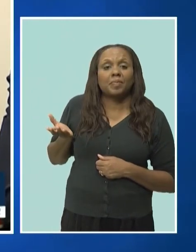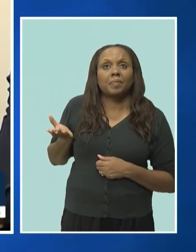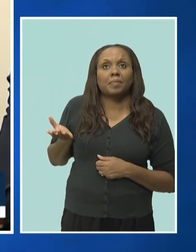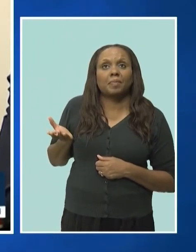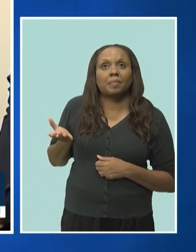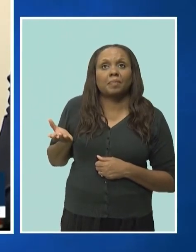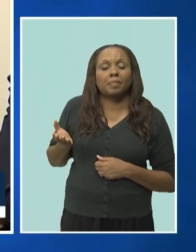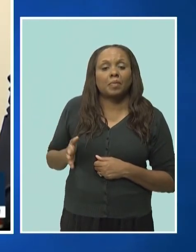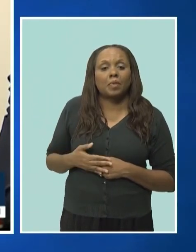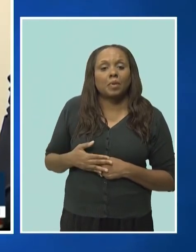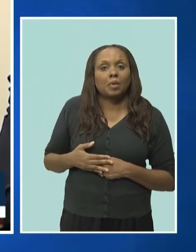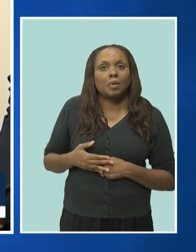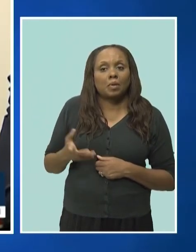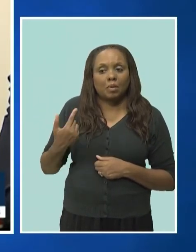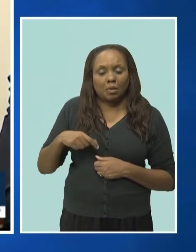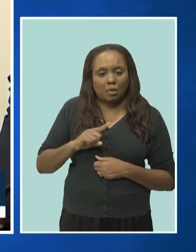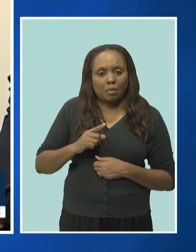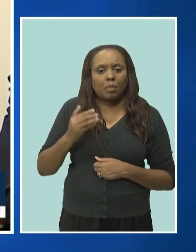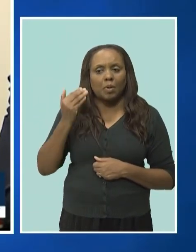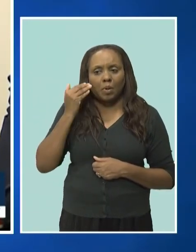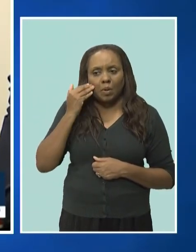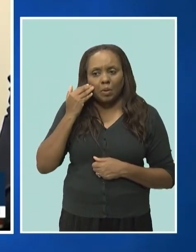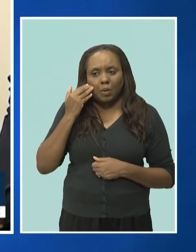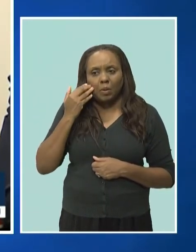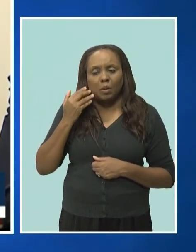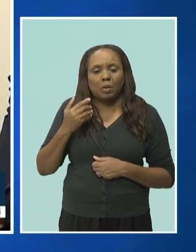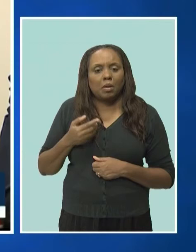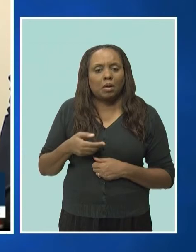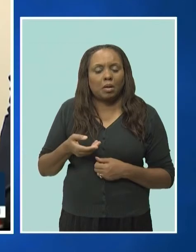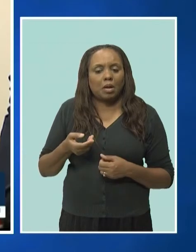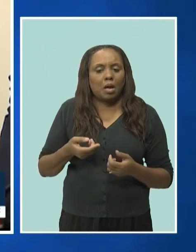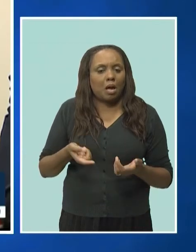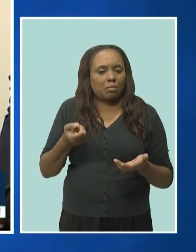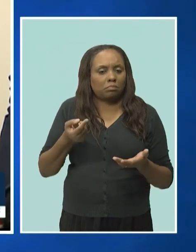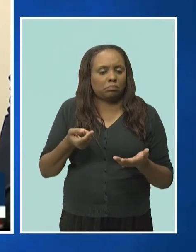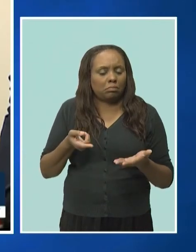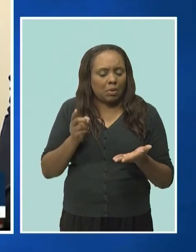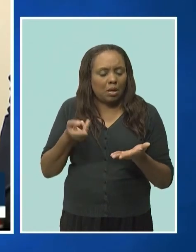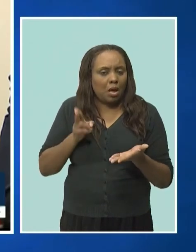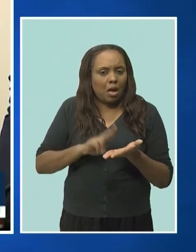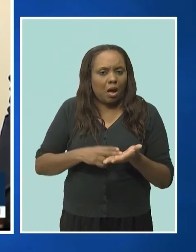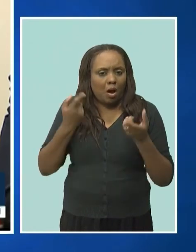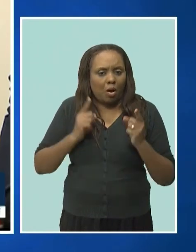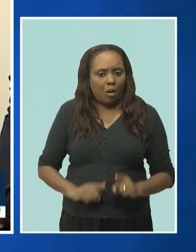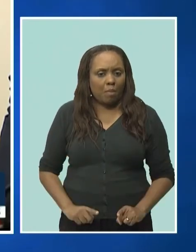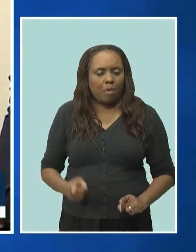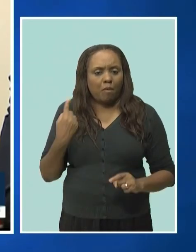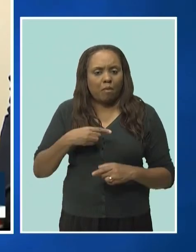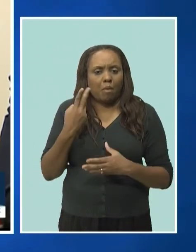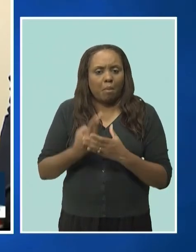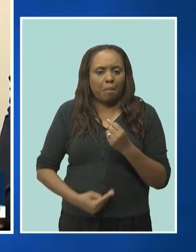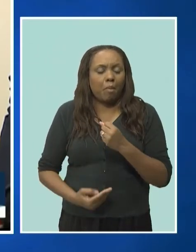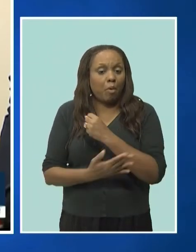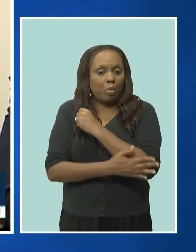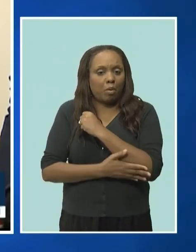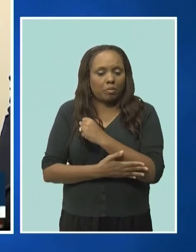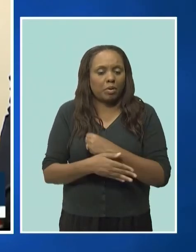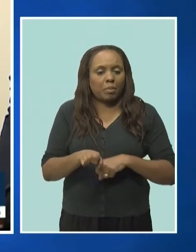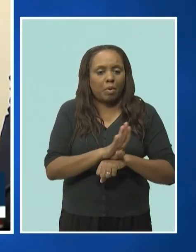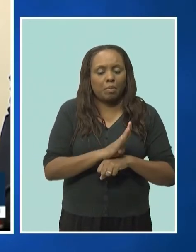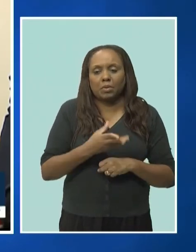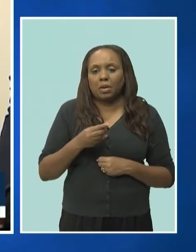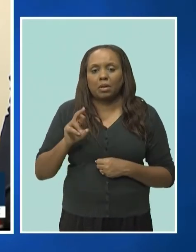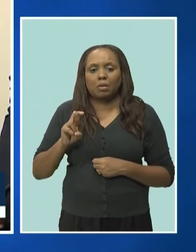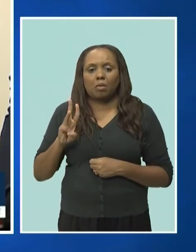airline from Rwanda or just airline from Barbados, they should operate between two countries. Of course,